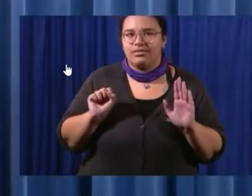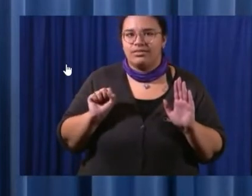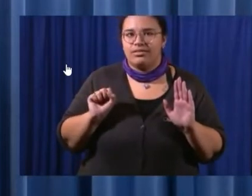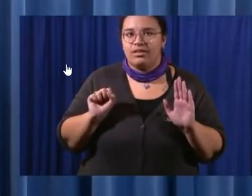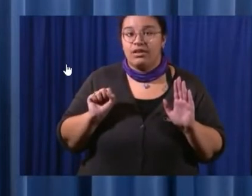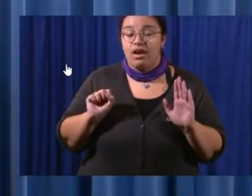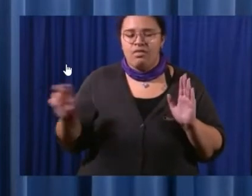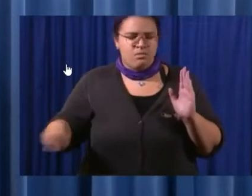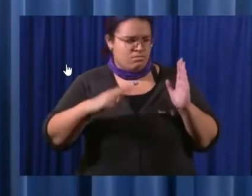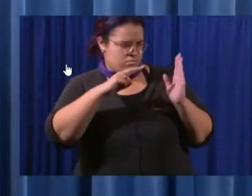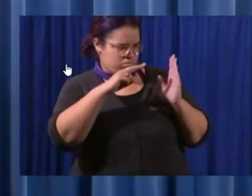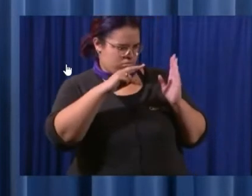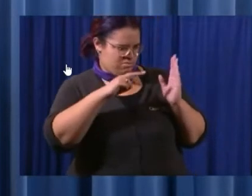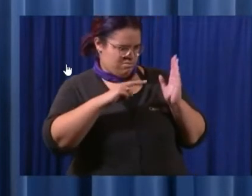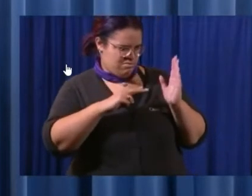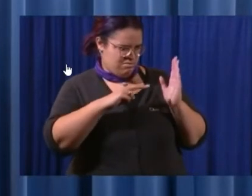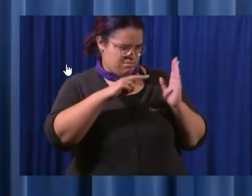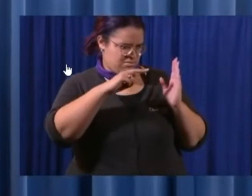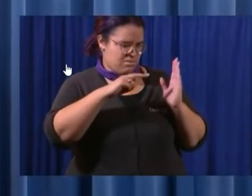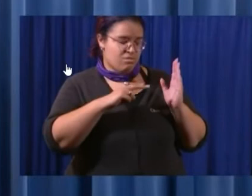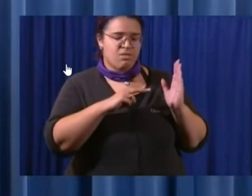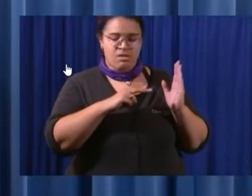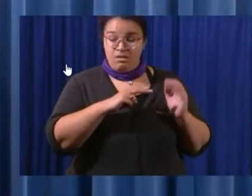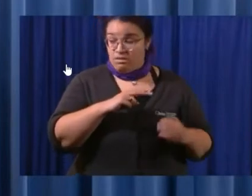think when Ohioans see what is happening,